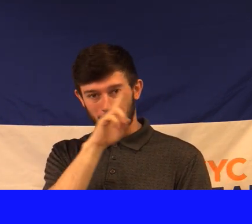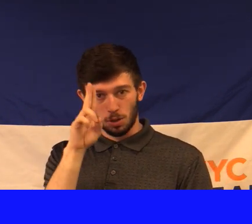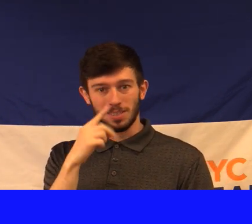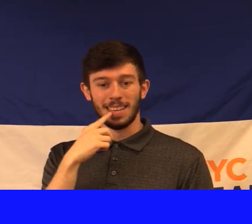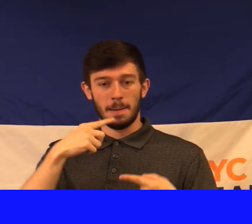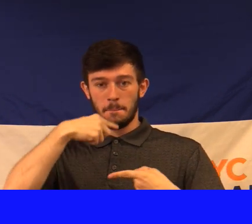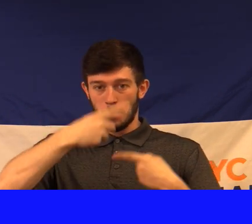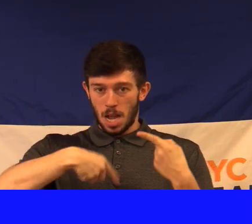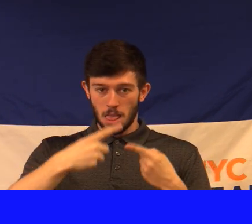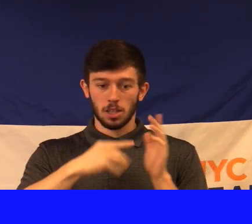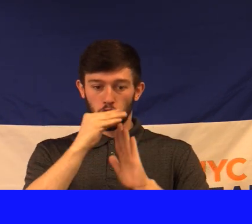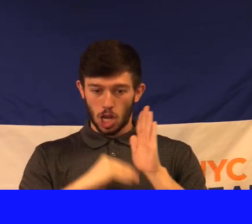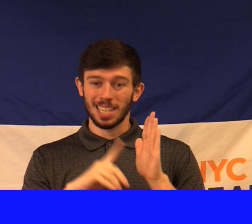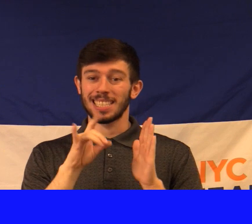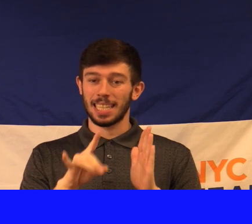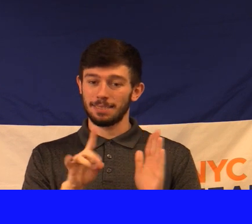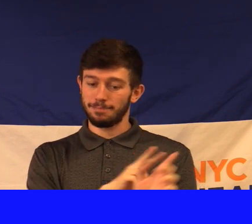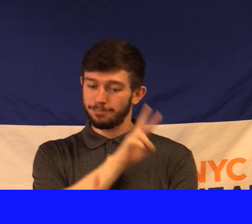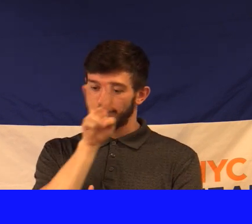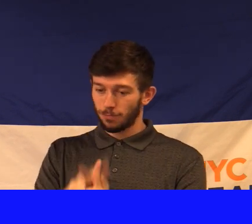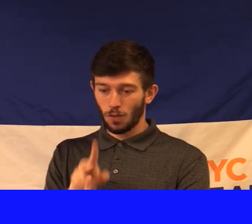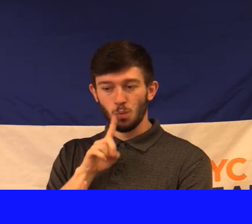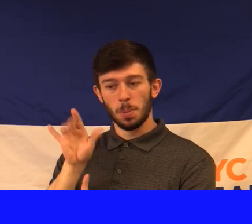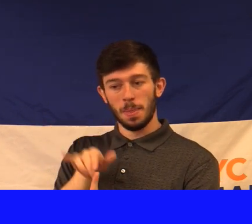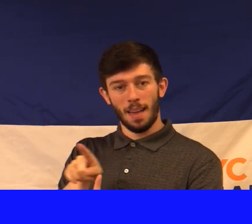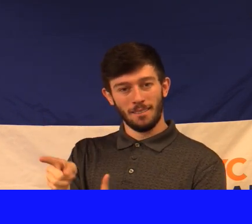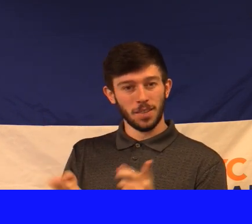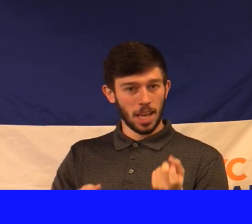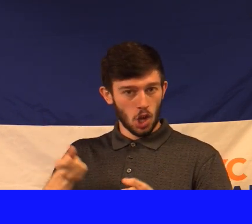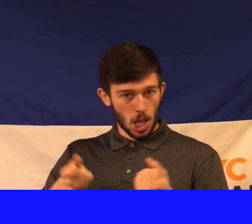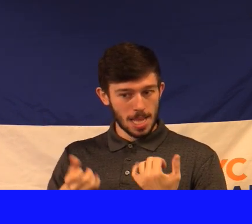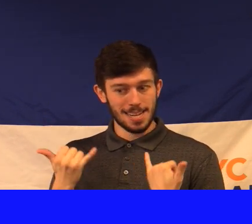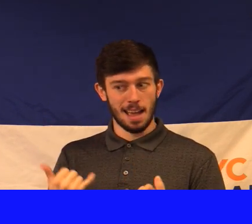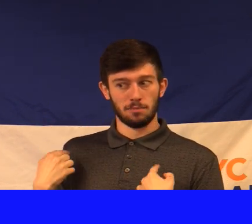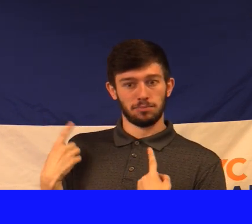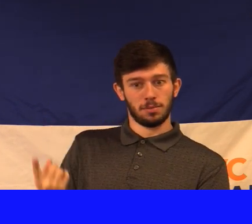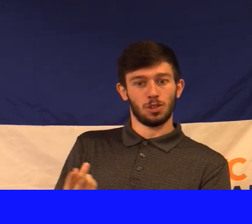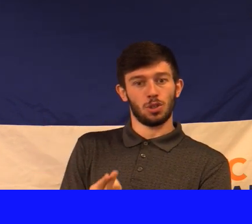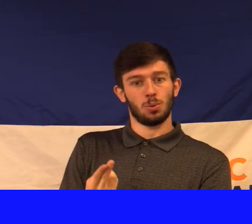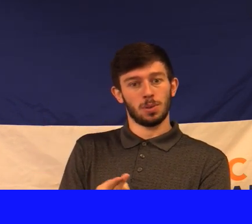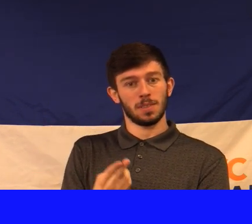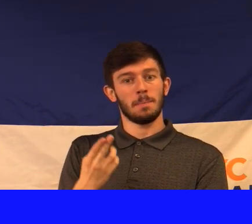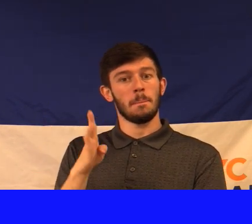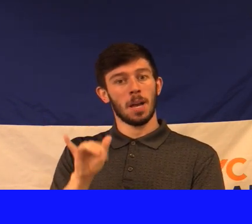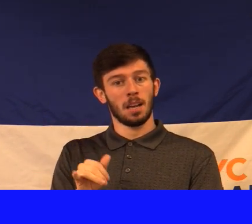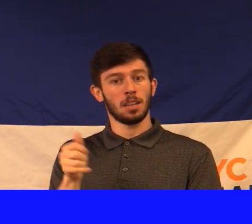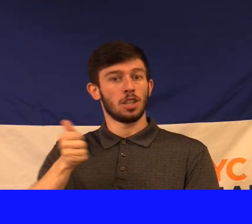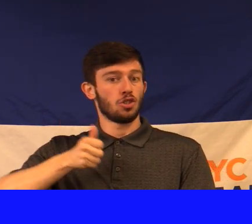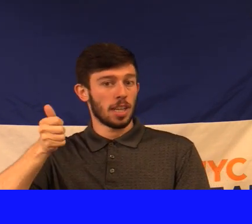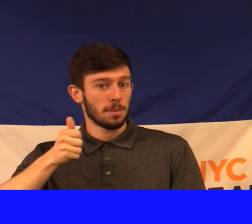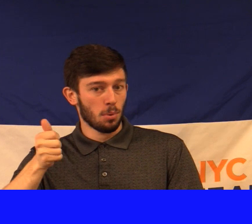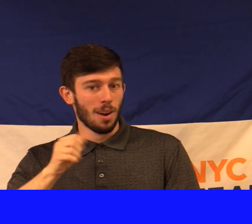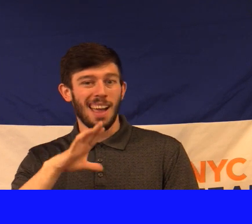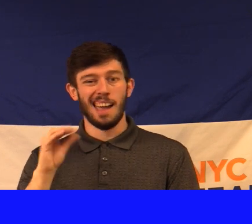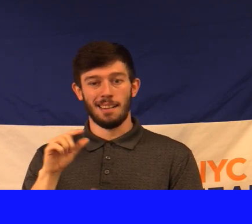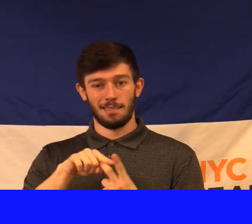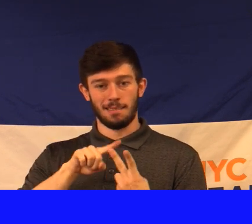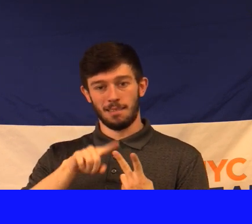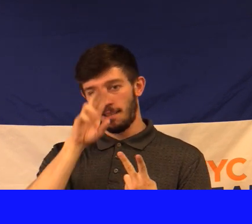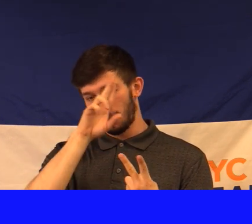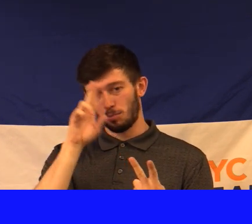mileage log is in place for the vehicle and that it is used now by both transport and hospital